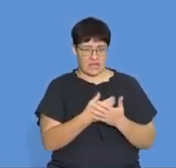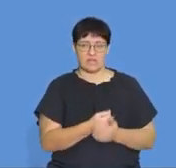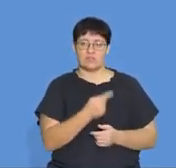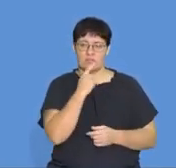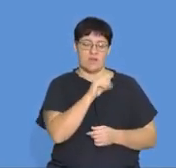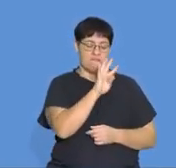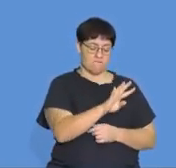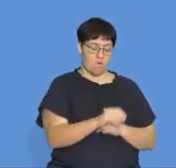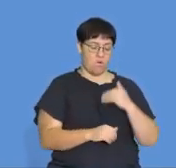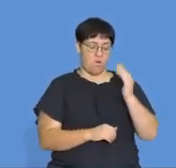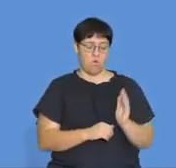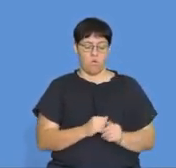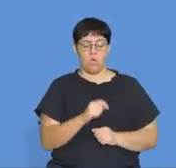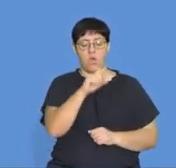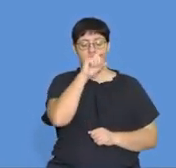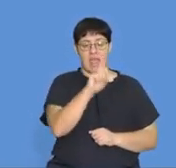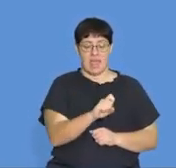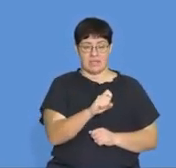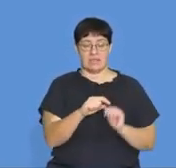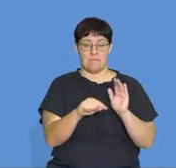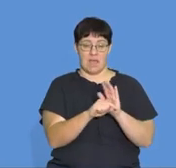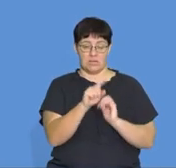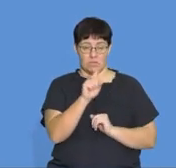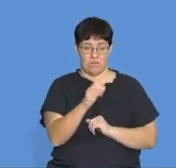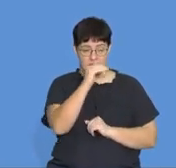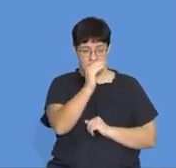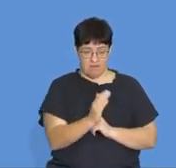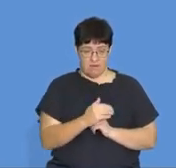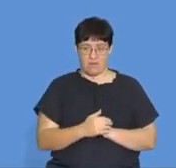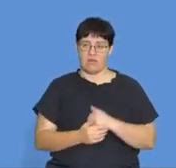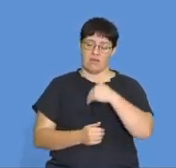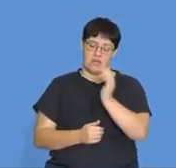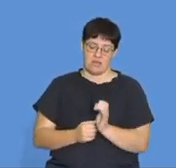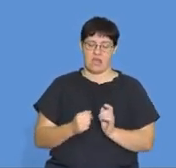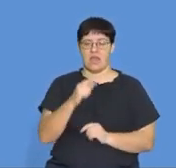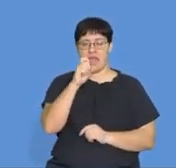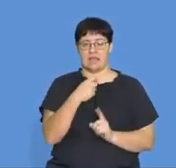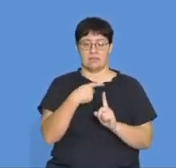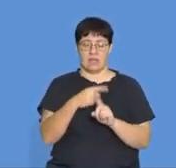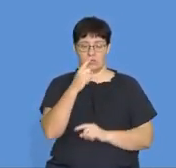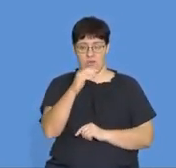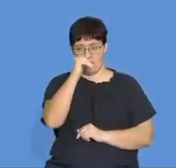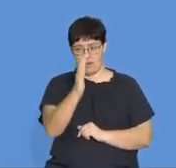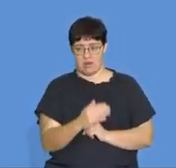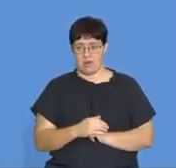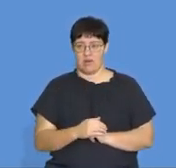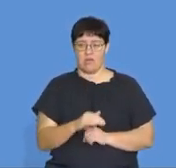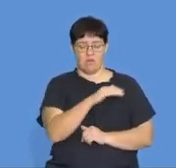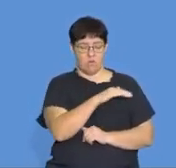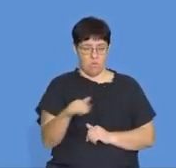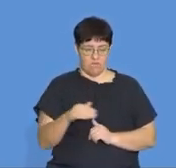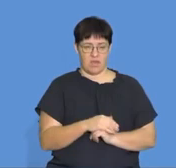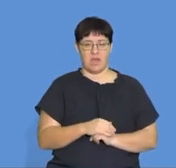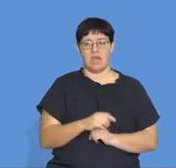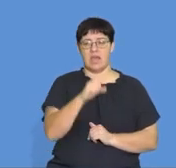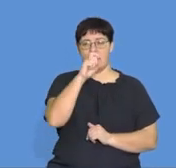will be 4 into x minus 1 into x plus 1. All